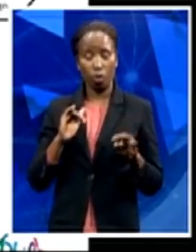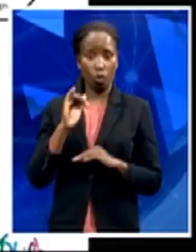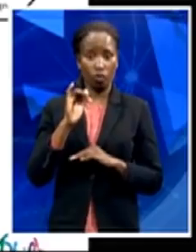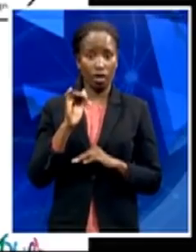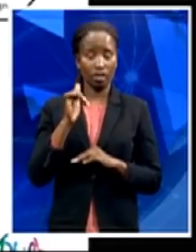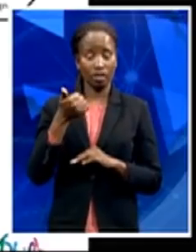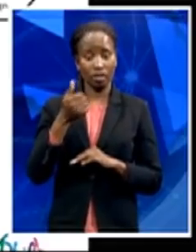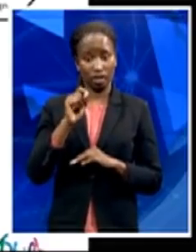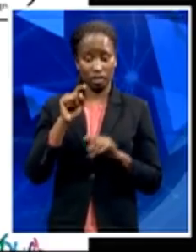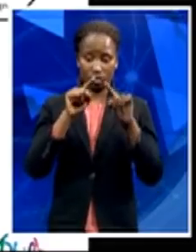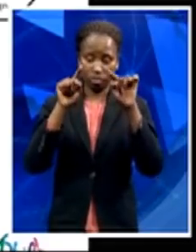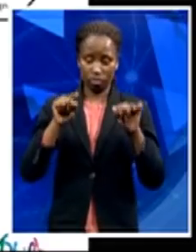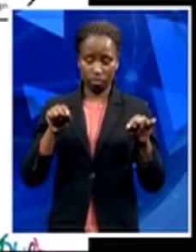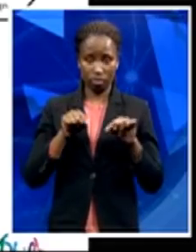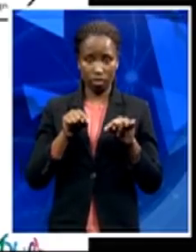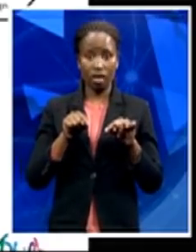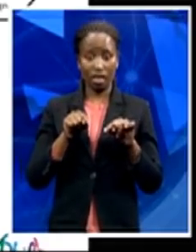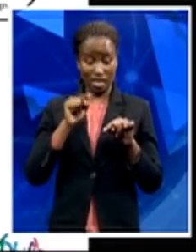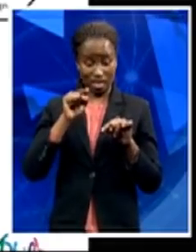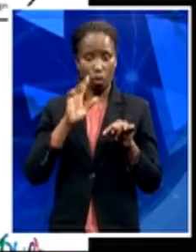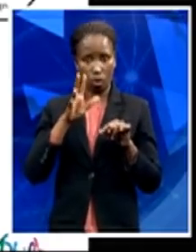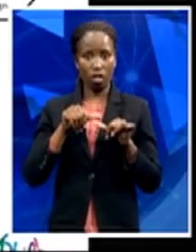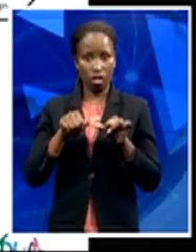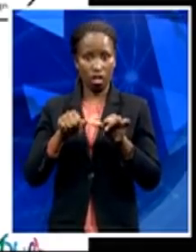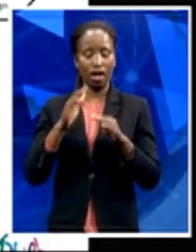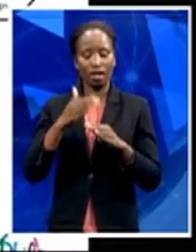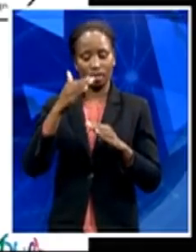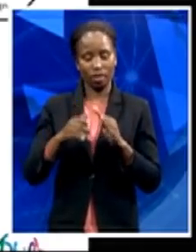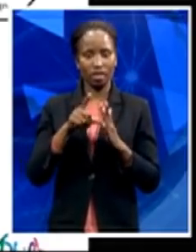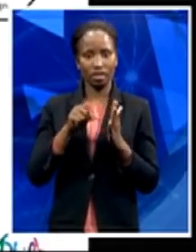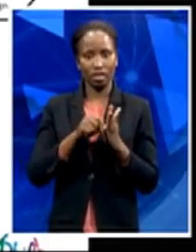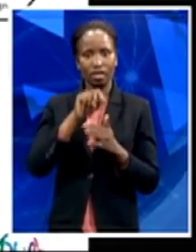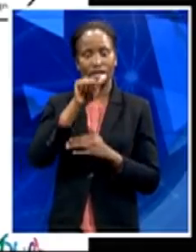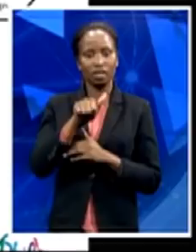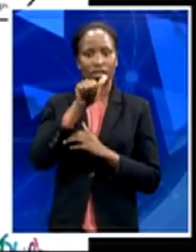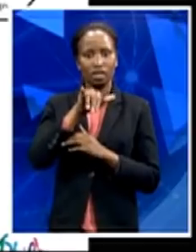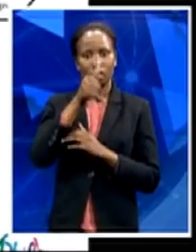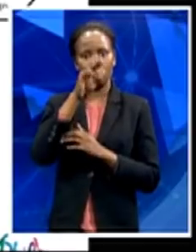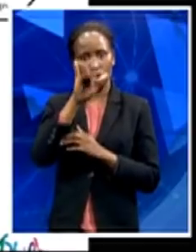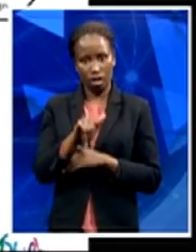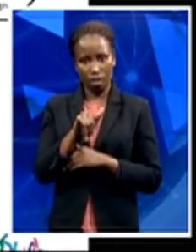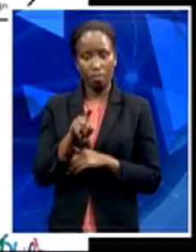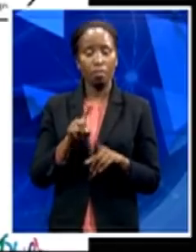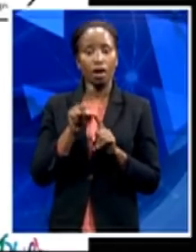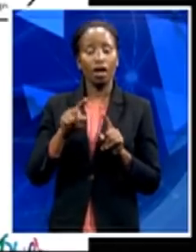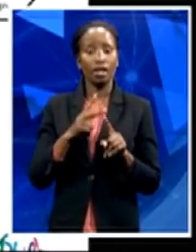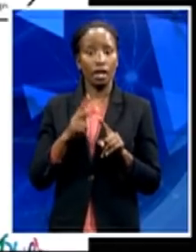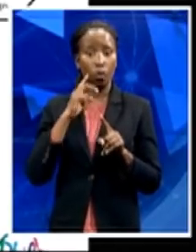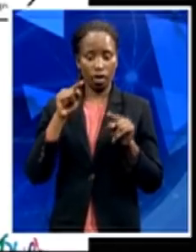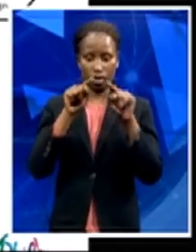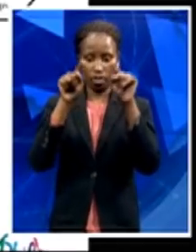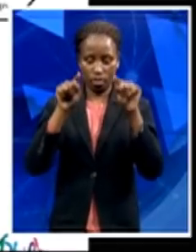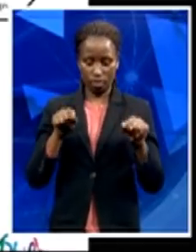until the 16th of July. But also starting during this block is the 40-plus population